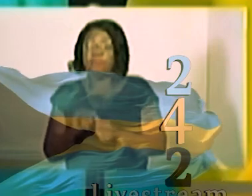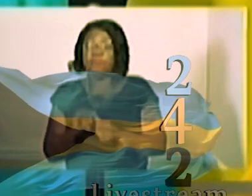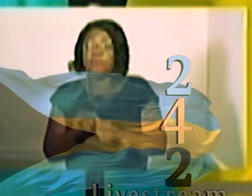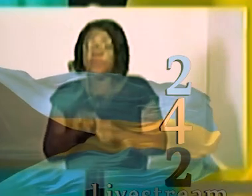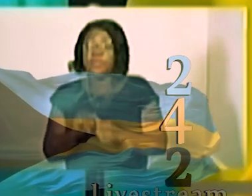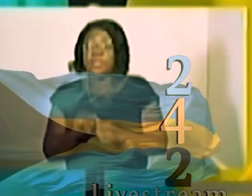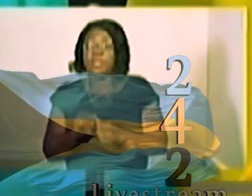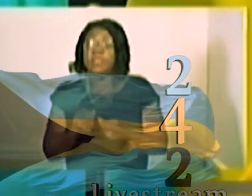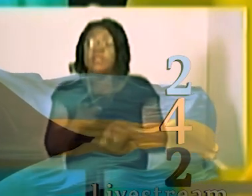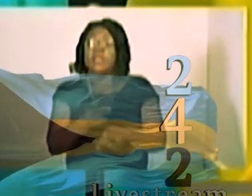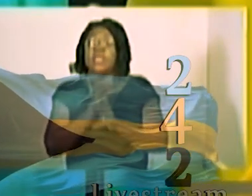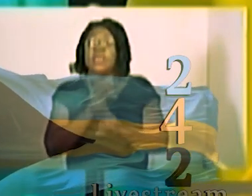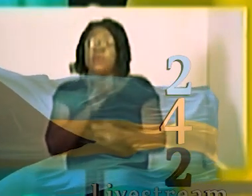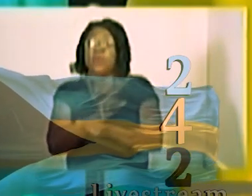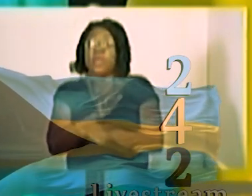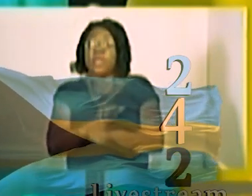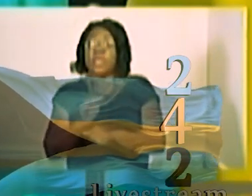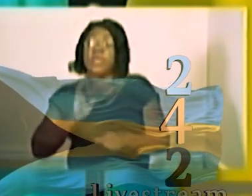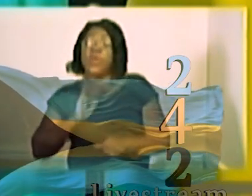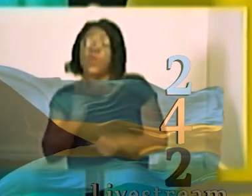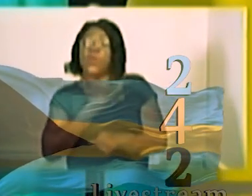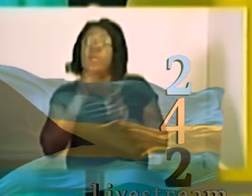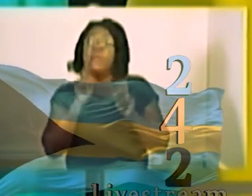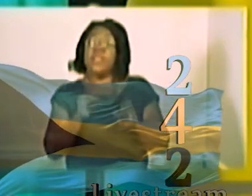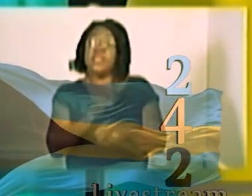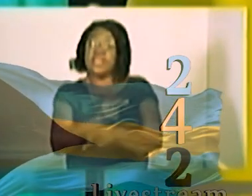For them to keep working, you must